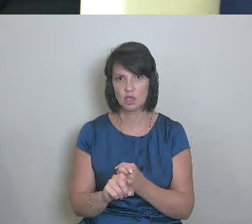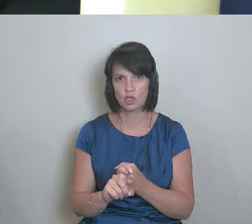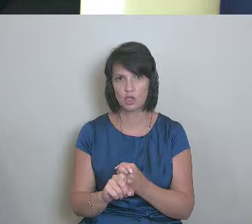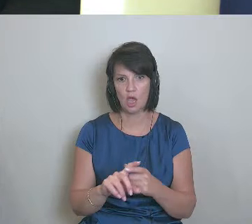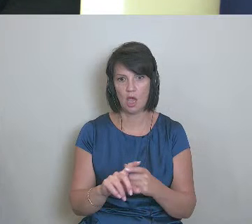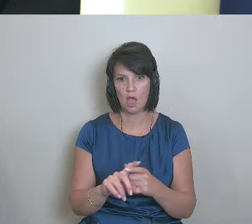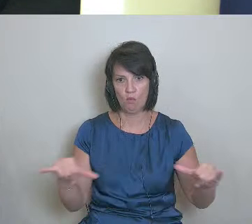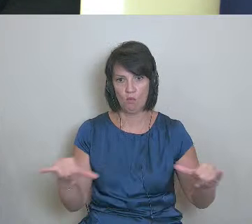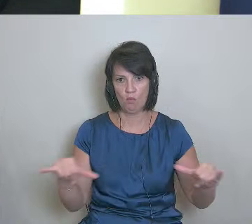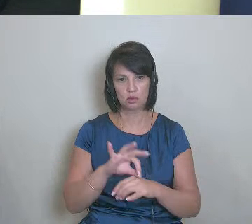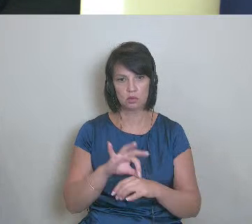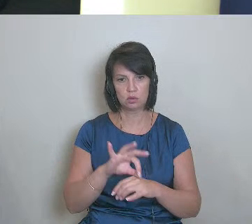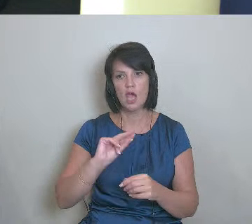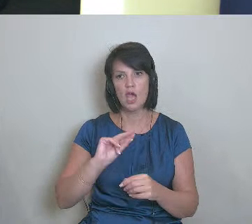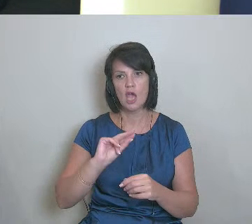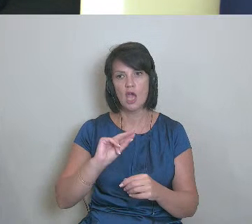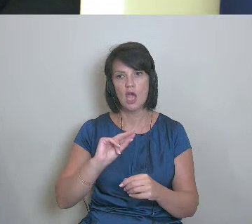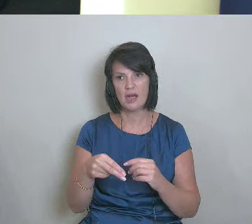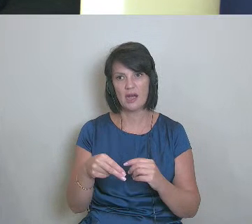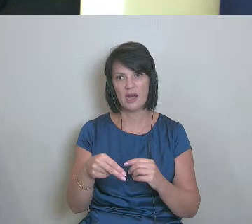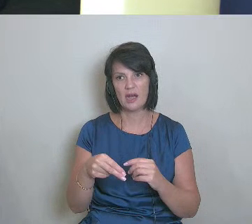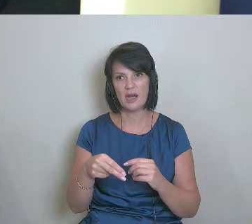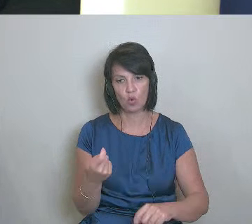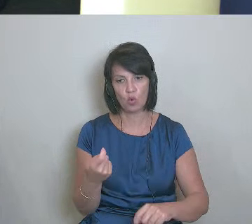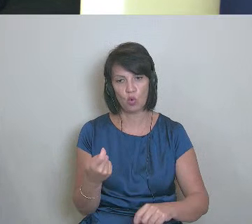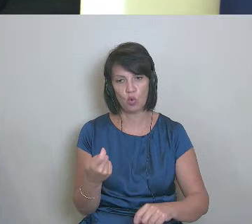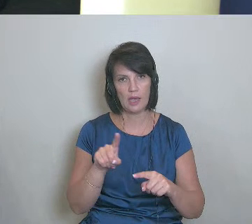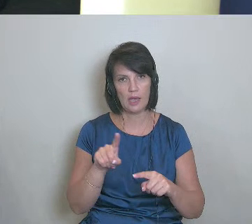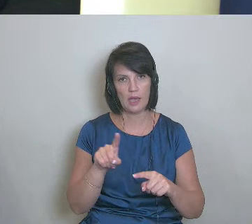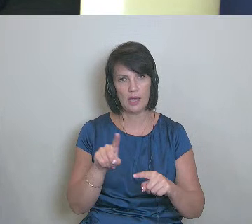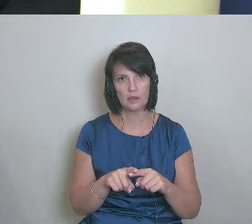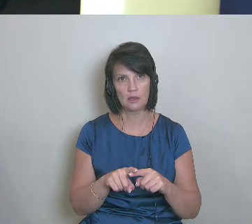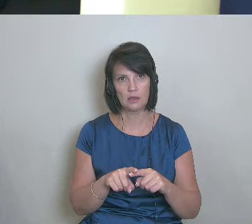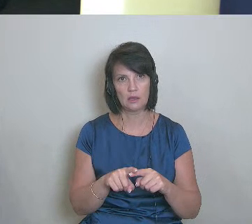criminally liable for